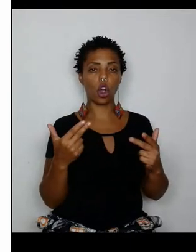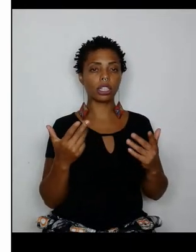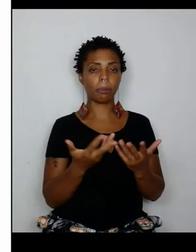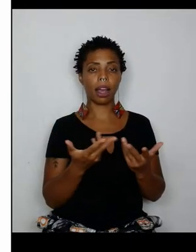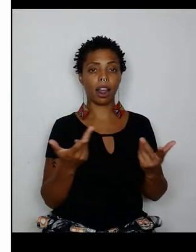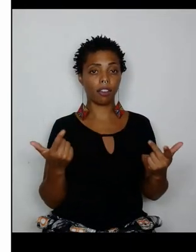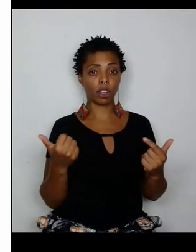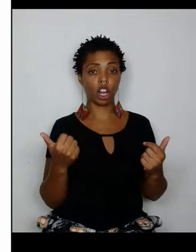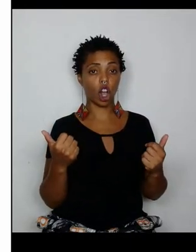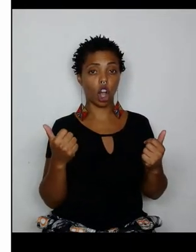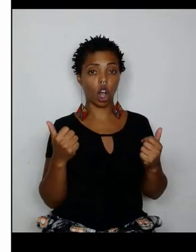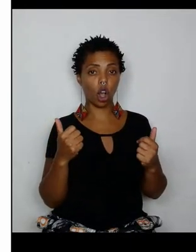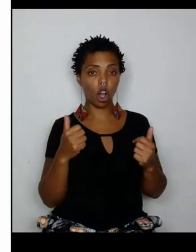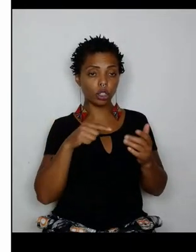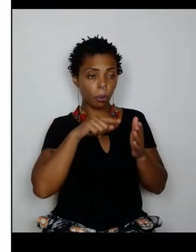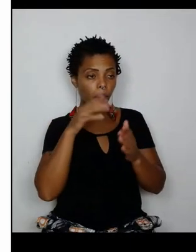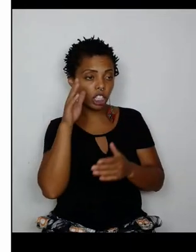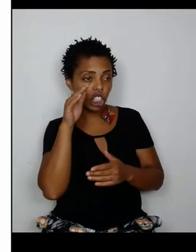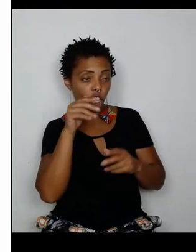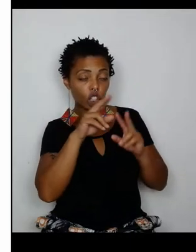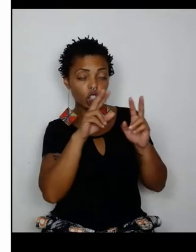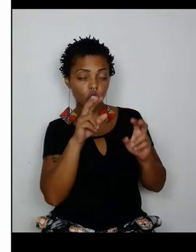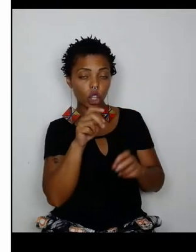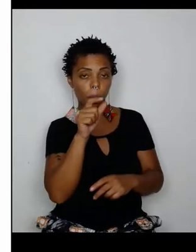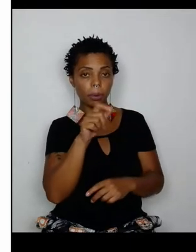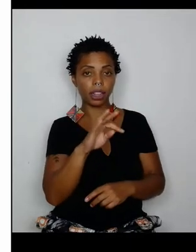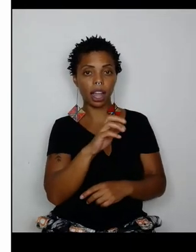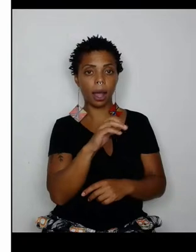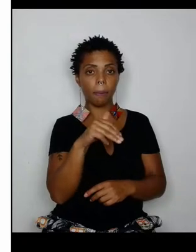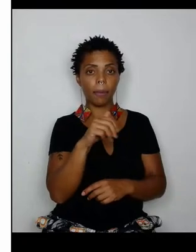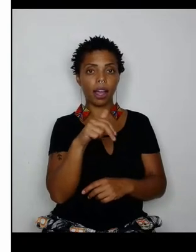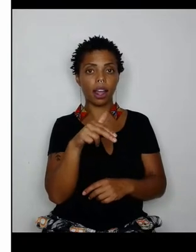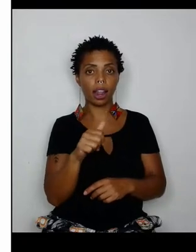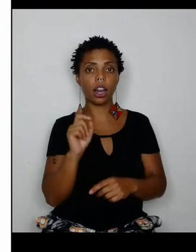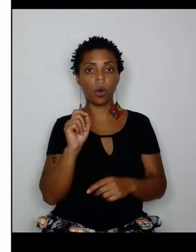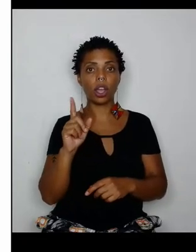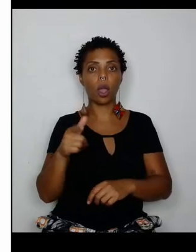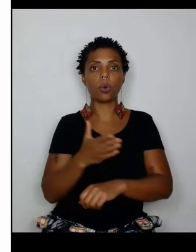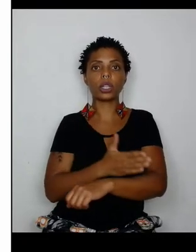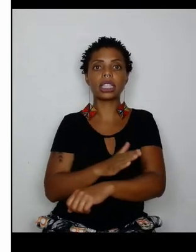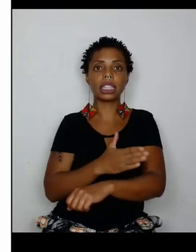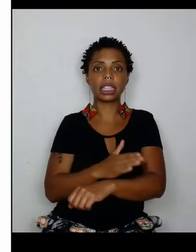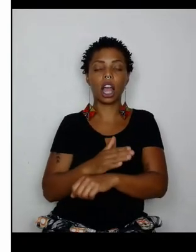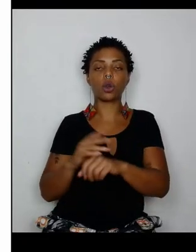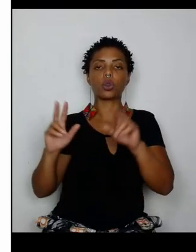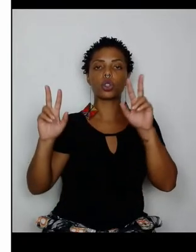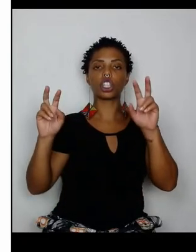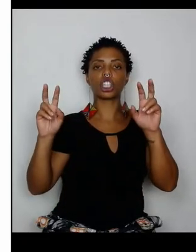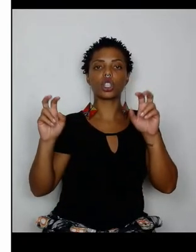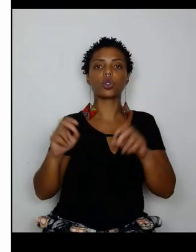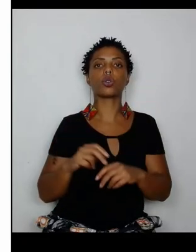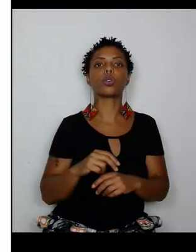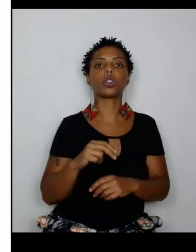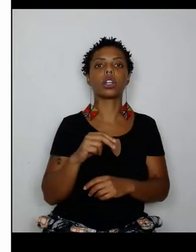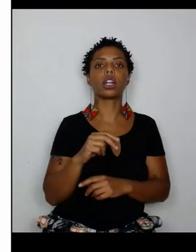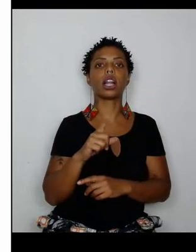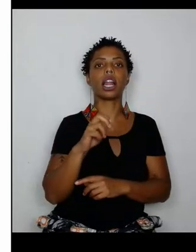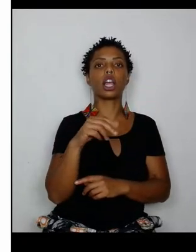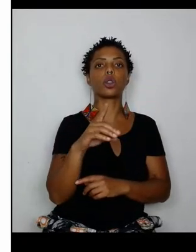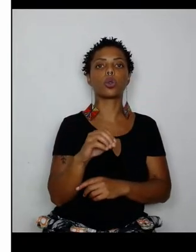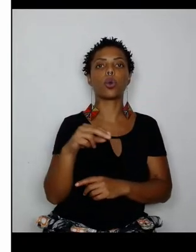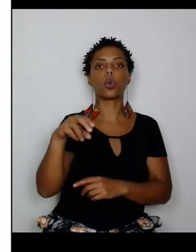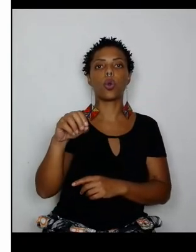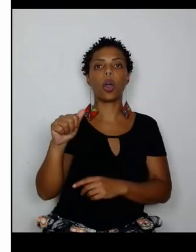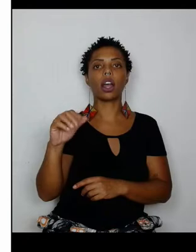teresa teowa in an essay entitled reading gogan's noah and noah with how ofa's netter ends teowa